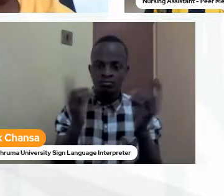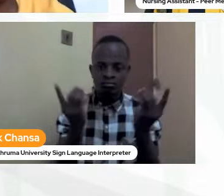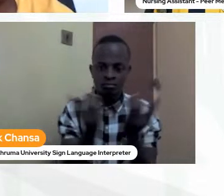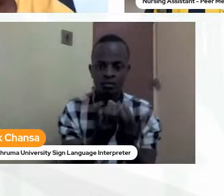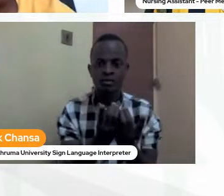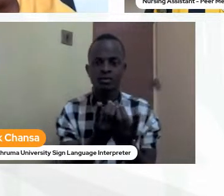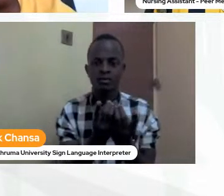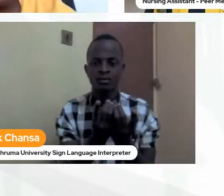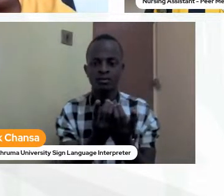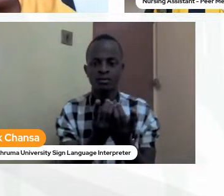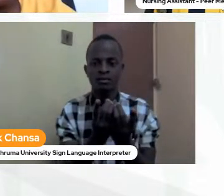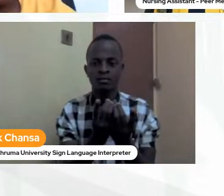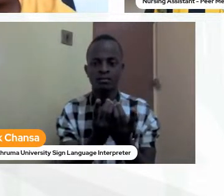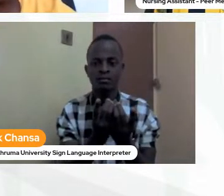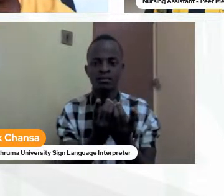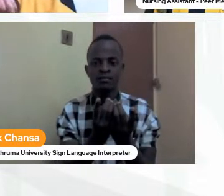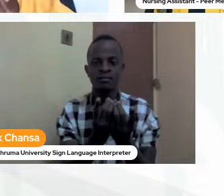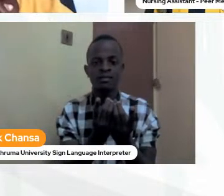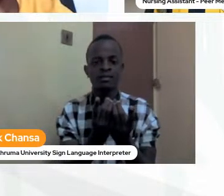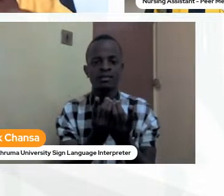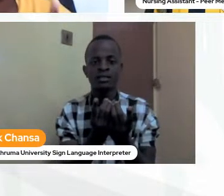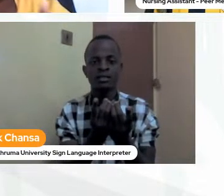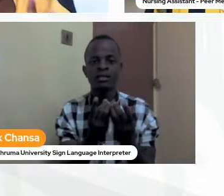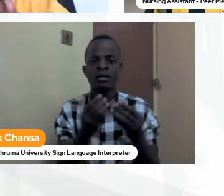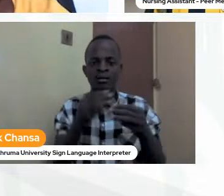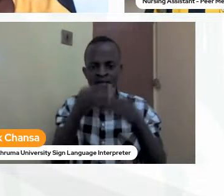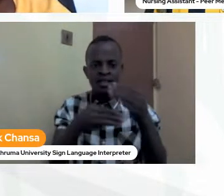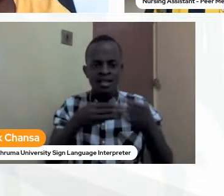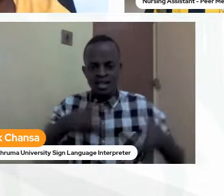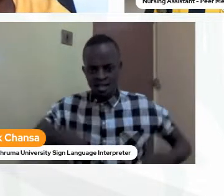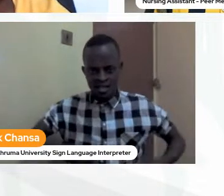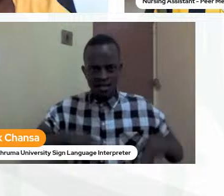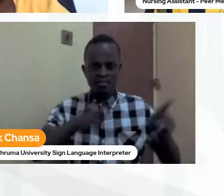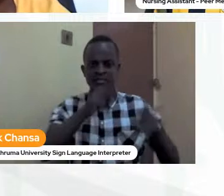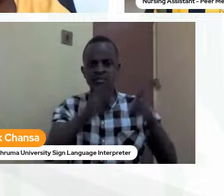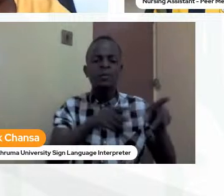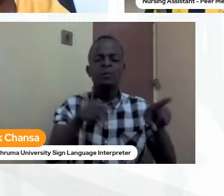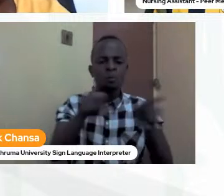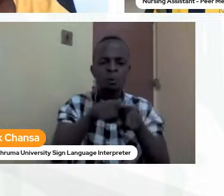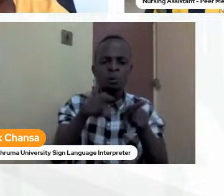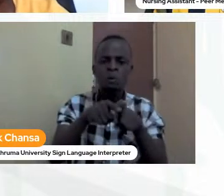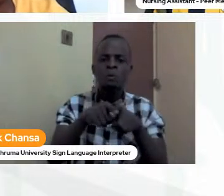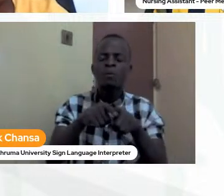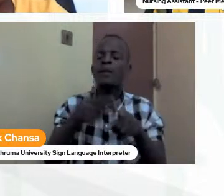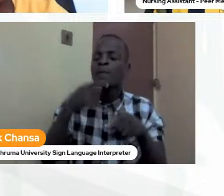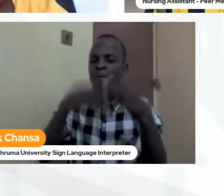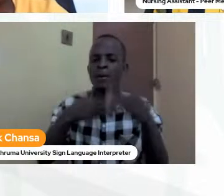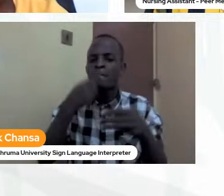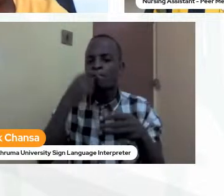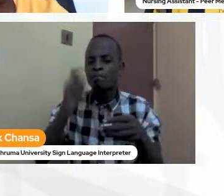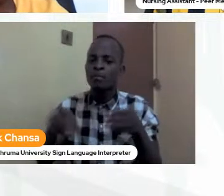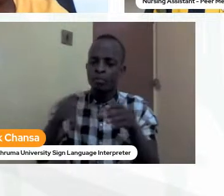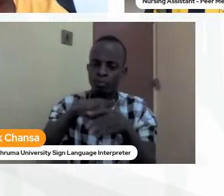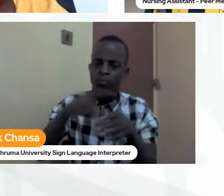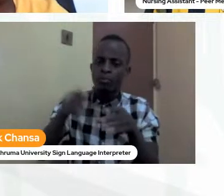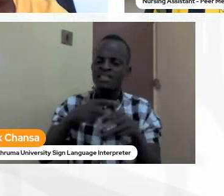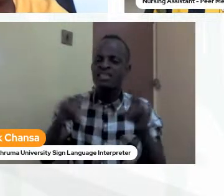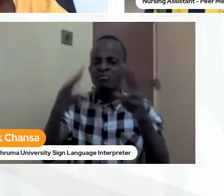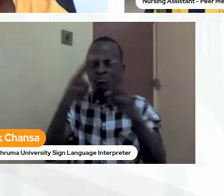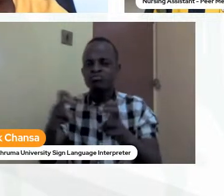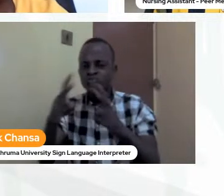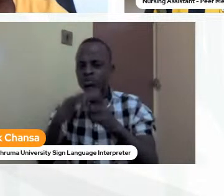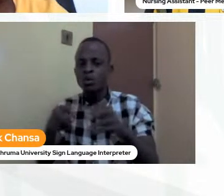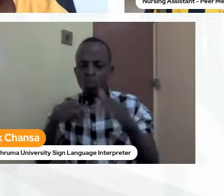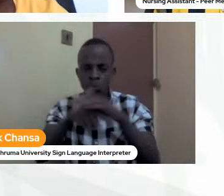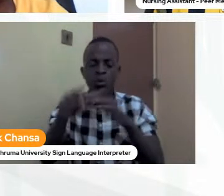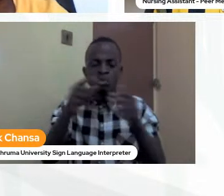a key change. Then we mean that young people, adolescents will be able to participate in the remote areas to contribute to their own